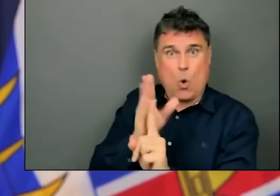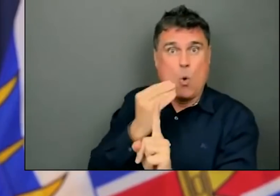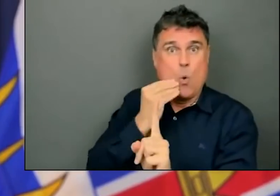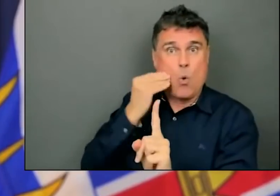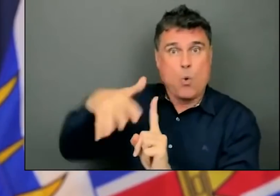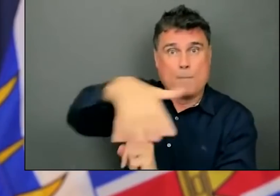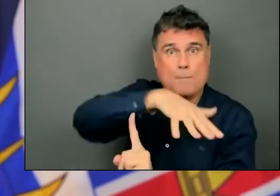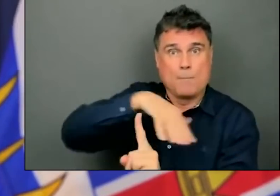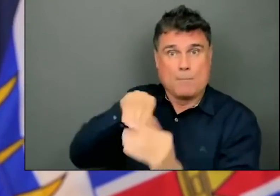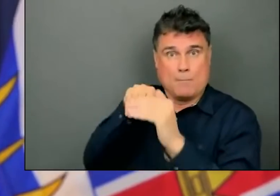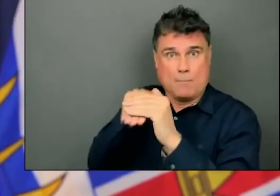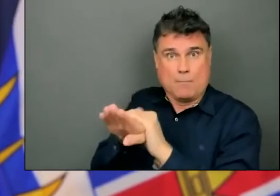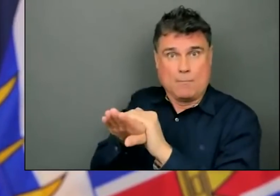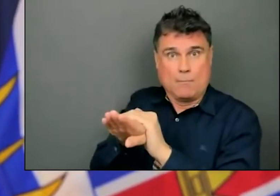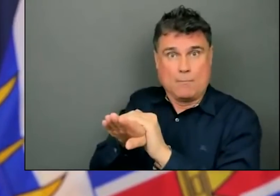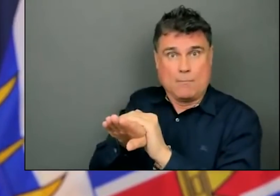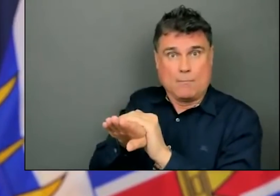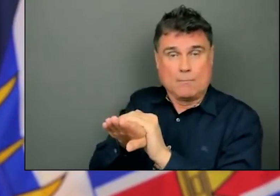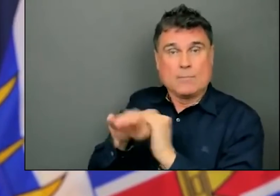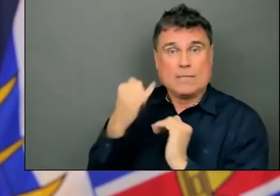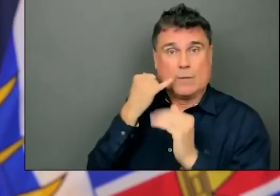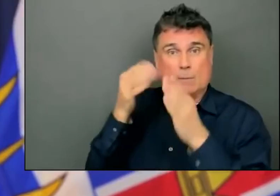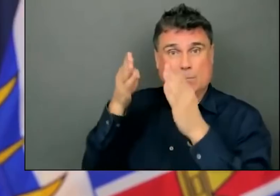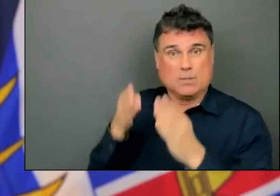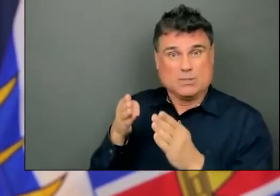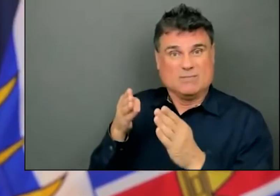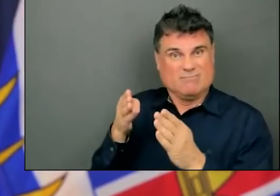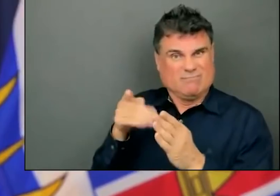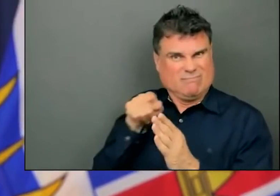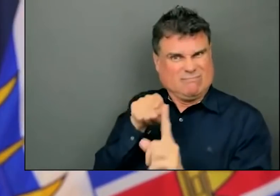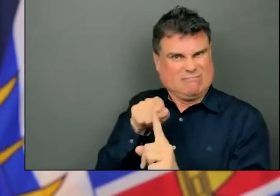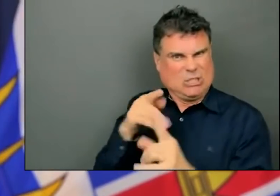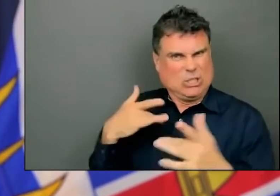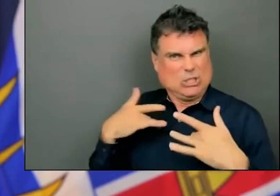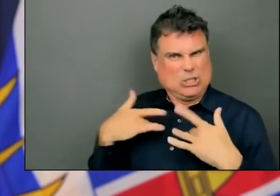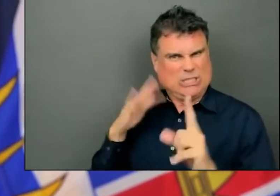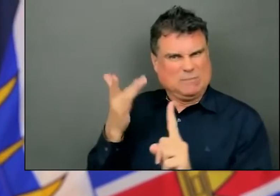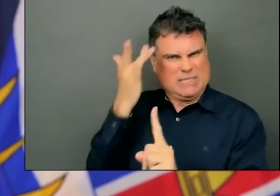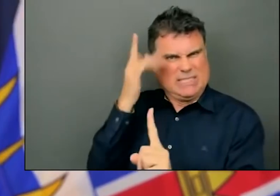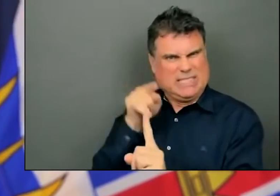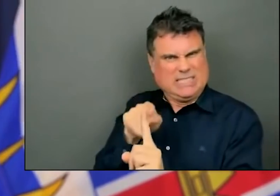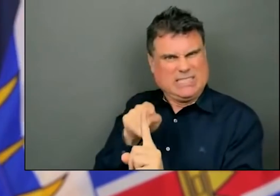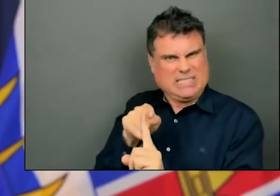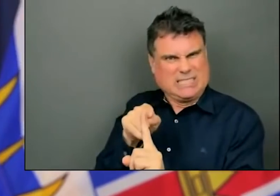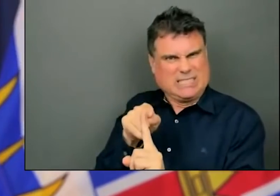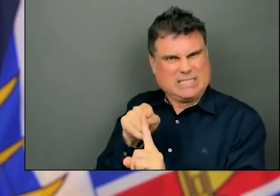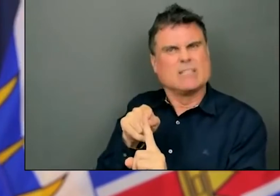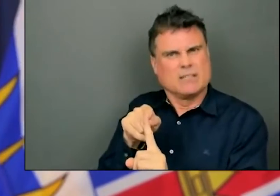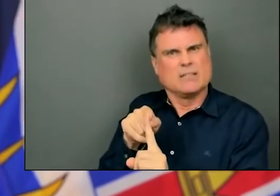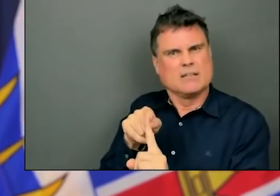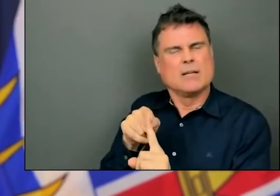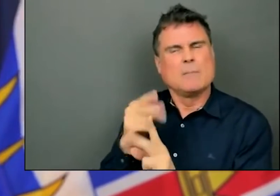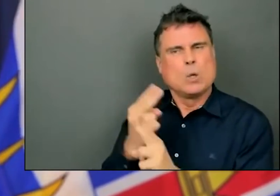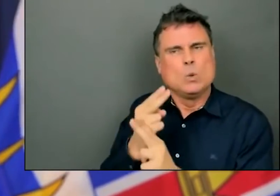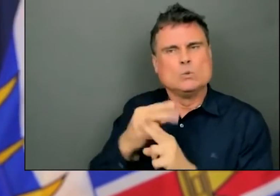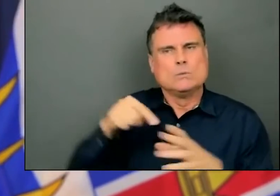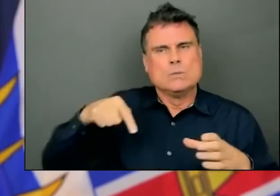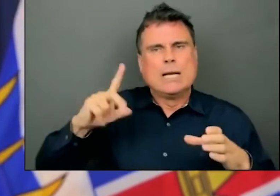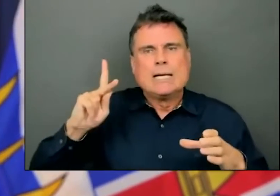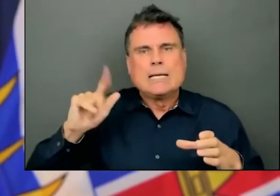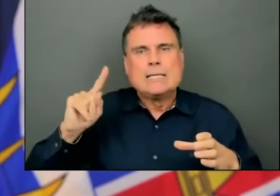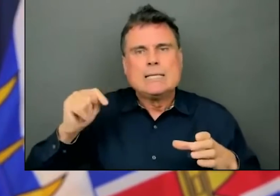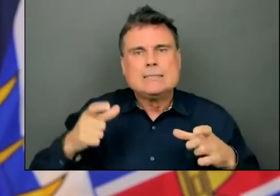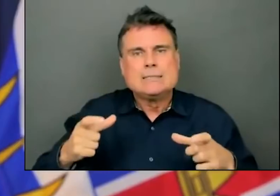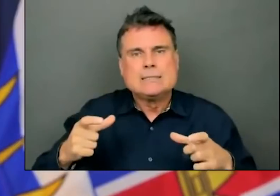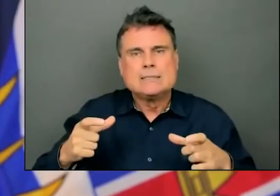home, particularly if they're concerned about symptoms, this is something that people can use to help manage their own risk around